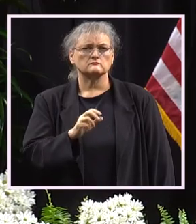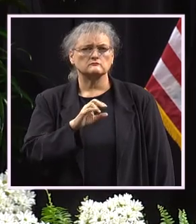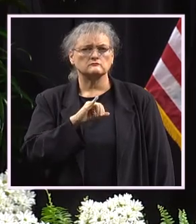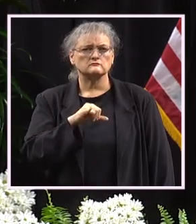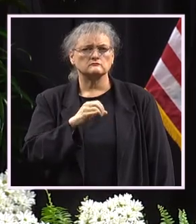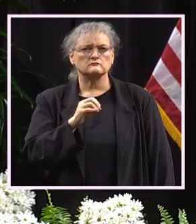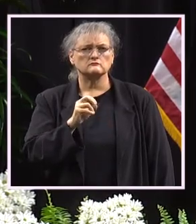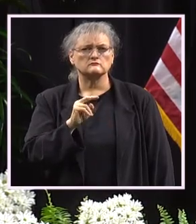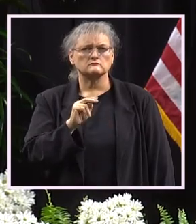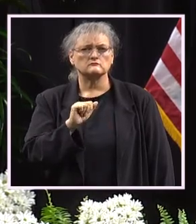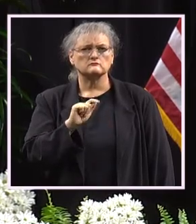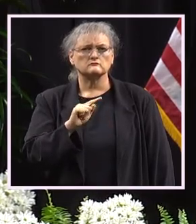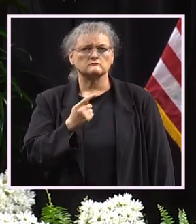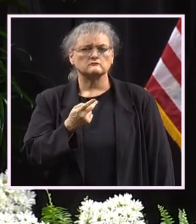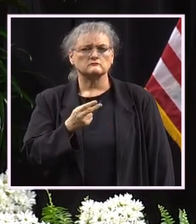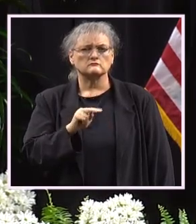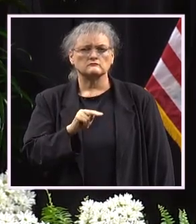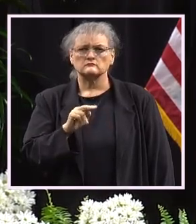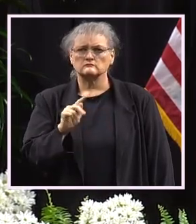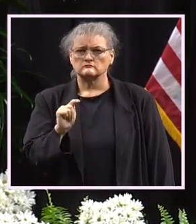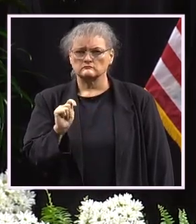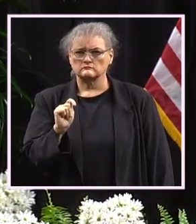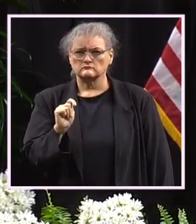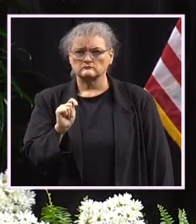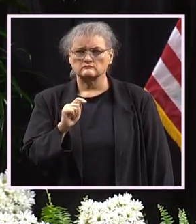Jonathan E. Tejada.